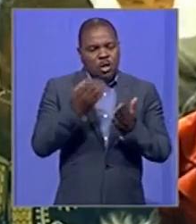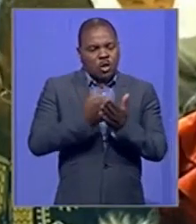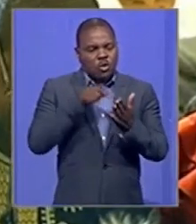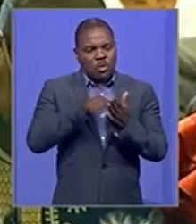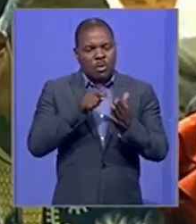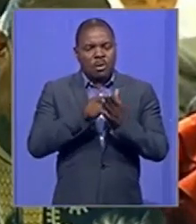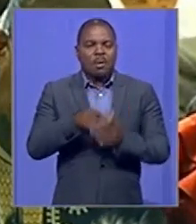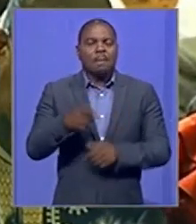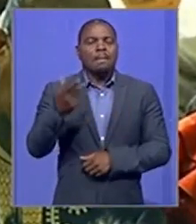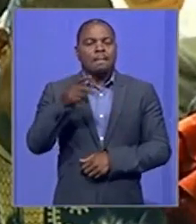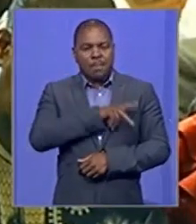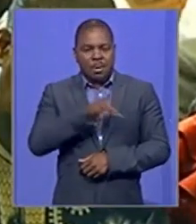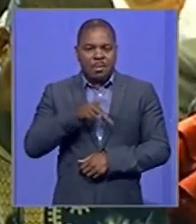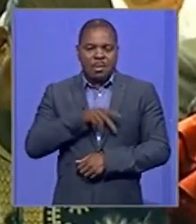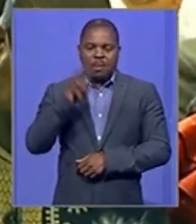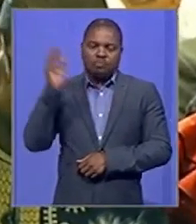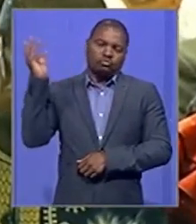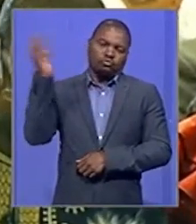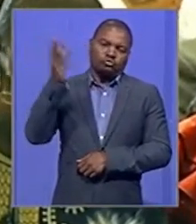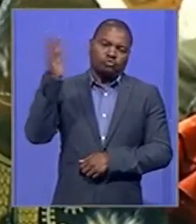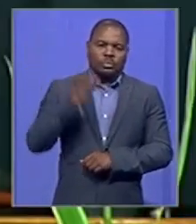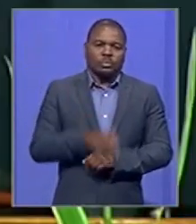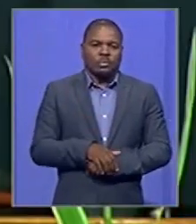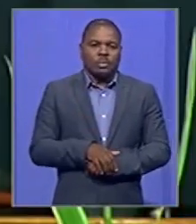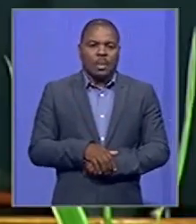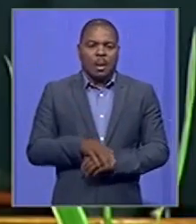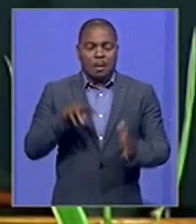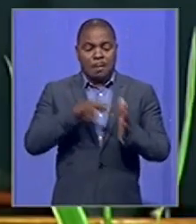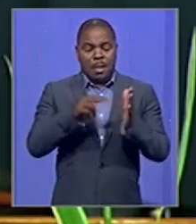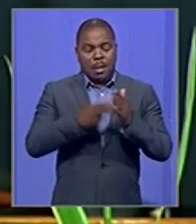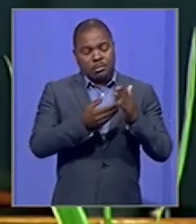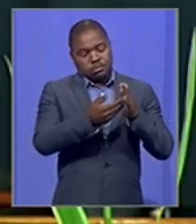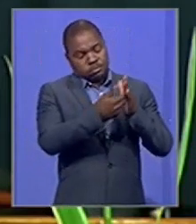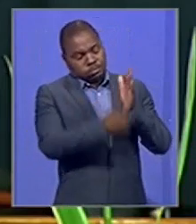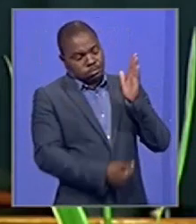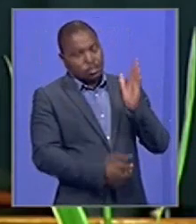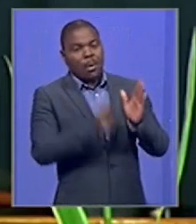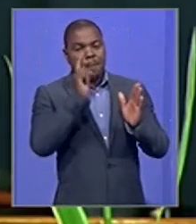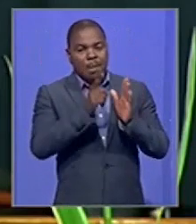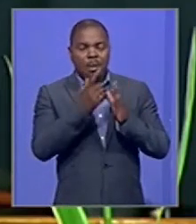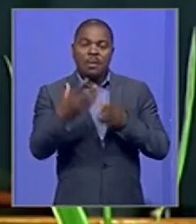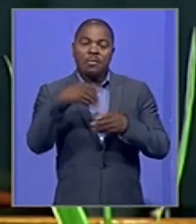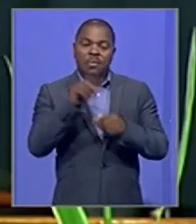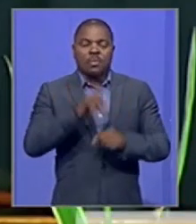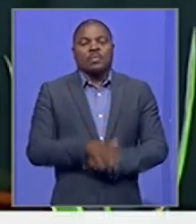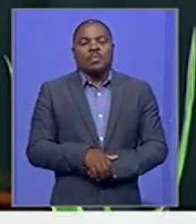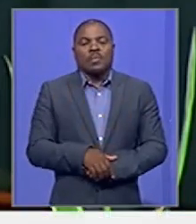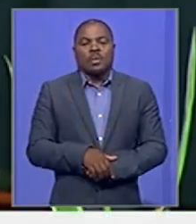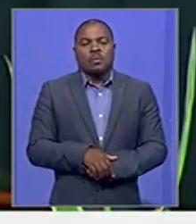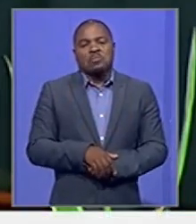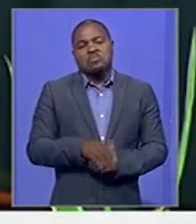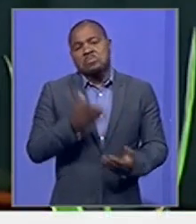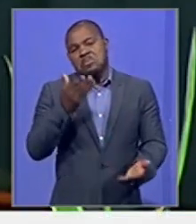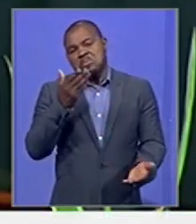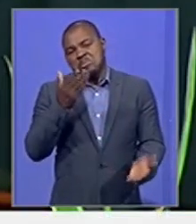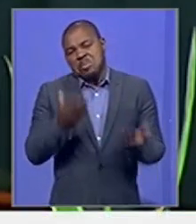tonakgolo Mathabatha. These plans must encapsulate the possibility or the